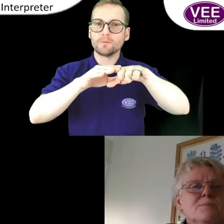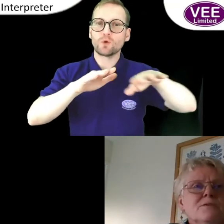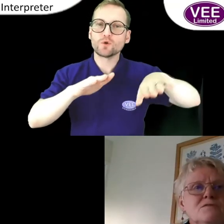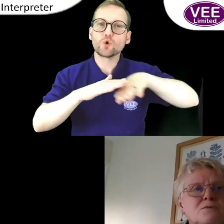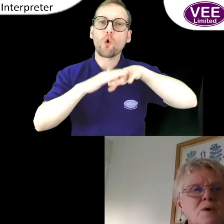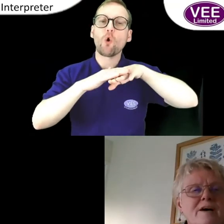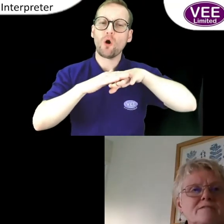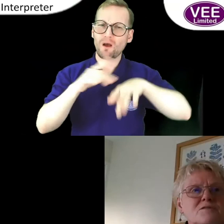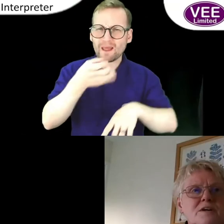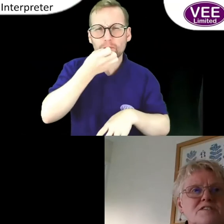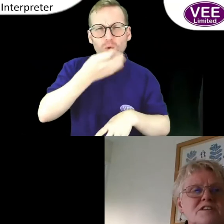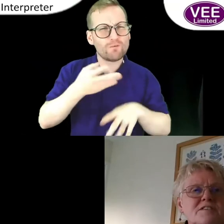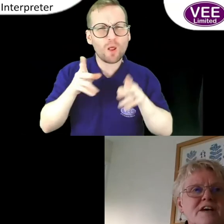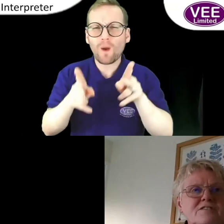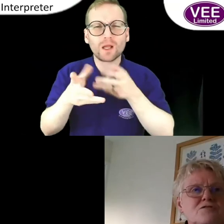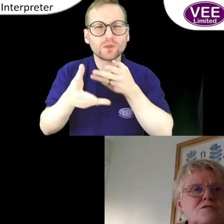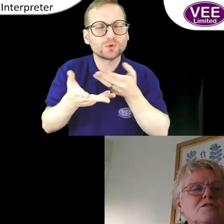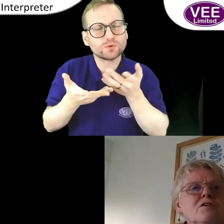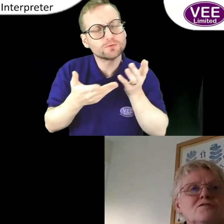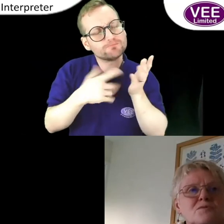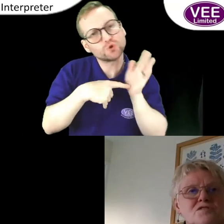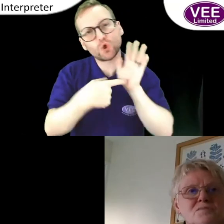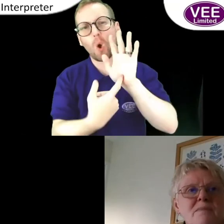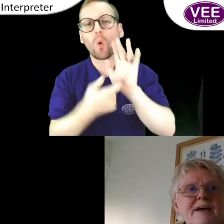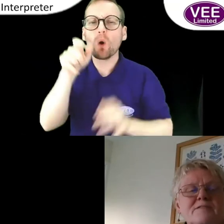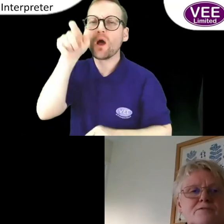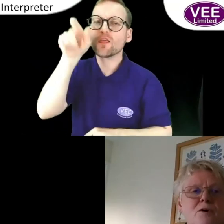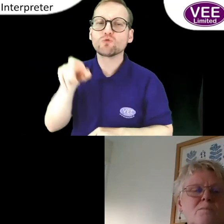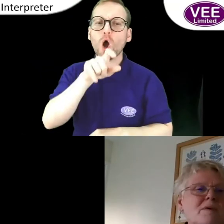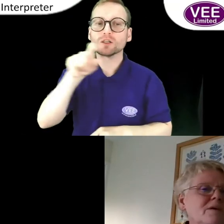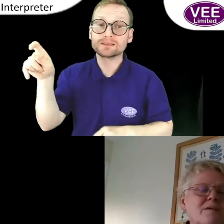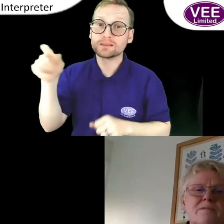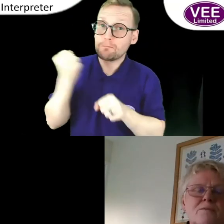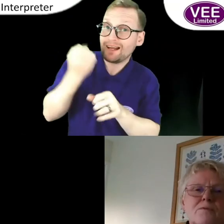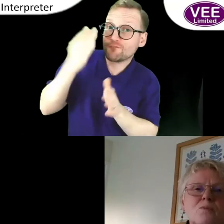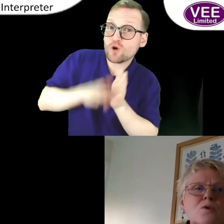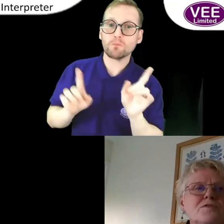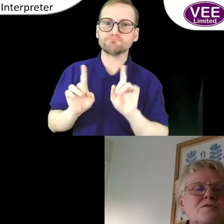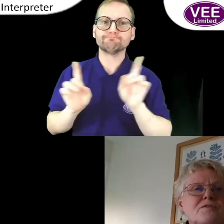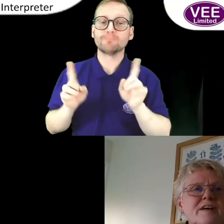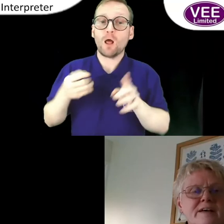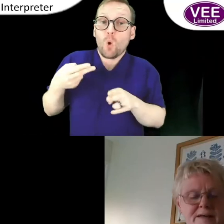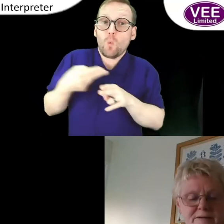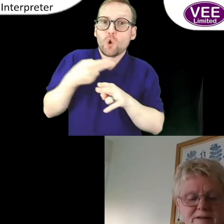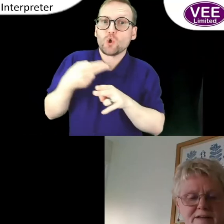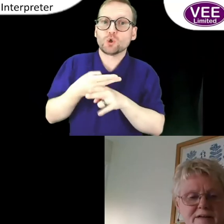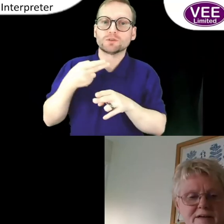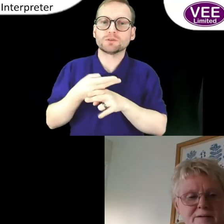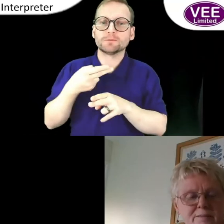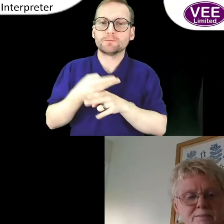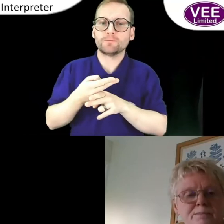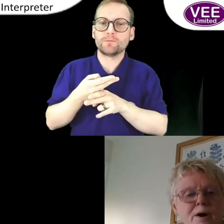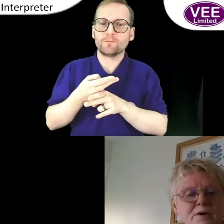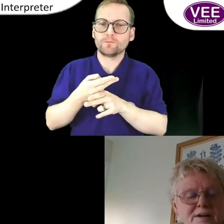that's a beautiful way of expressing the nature of the cross, which is made from the wood of